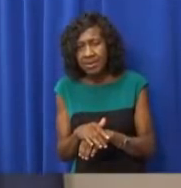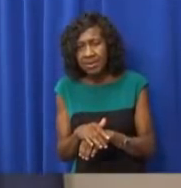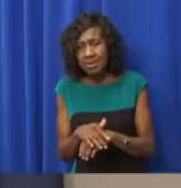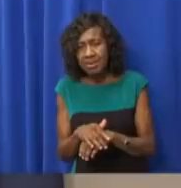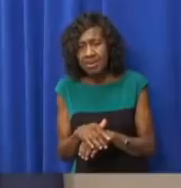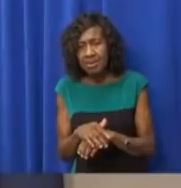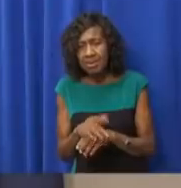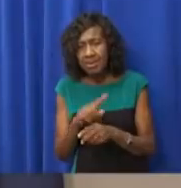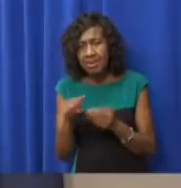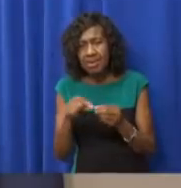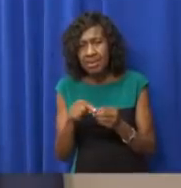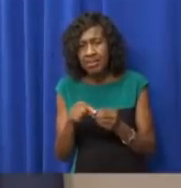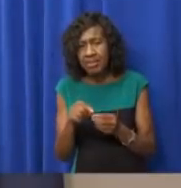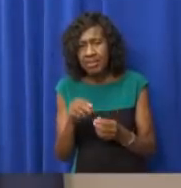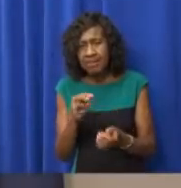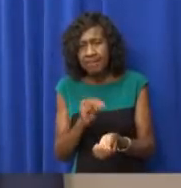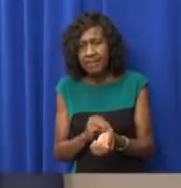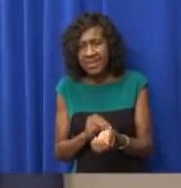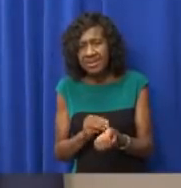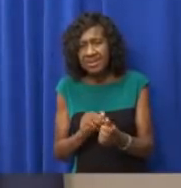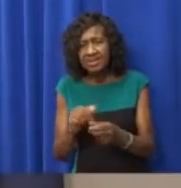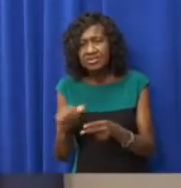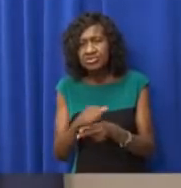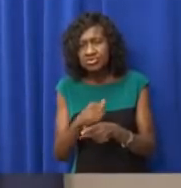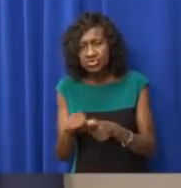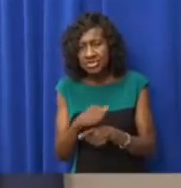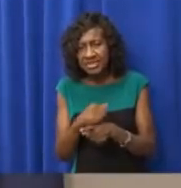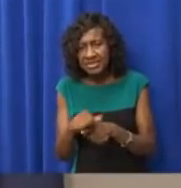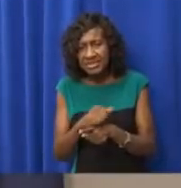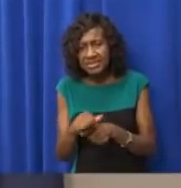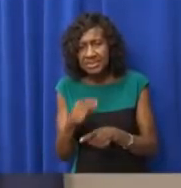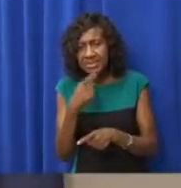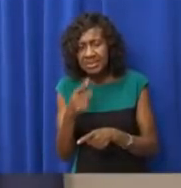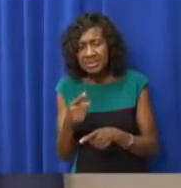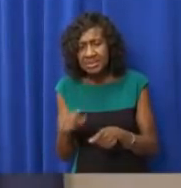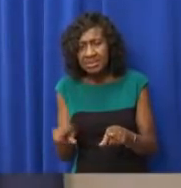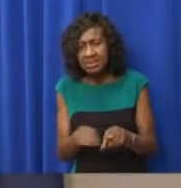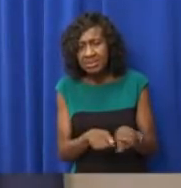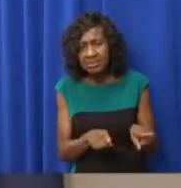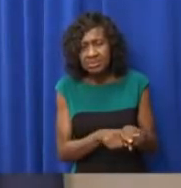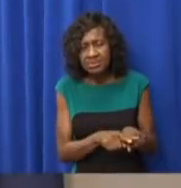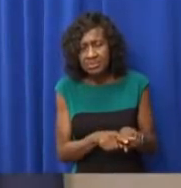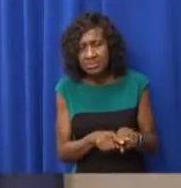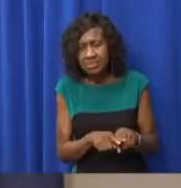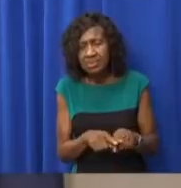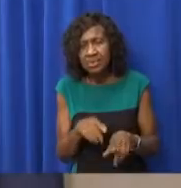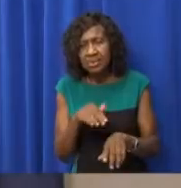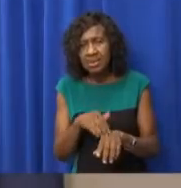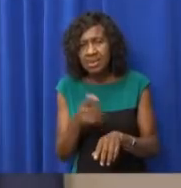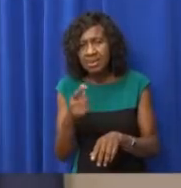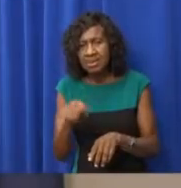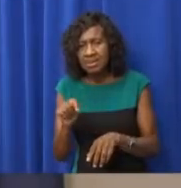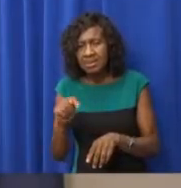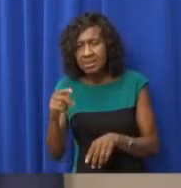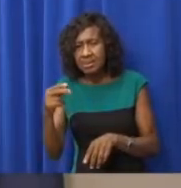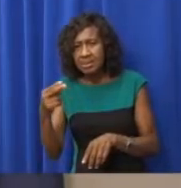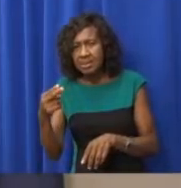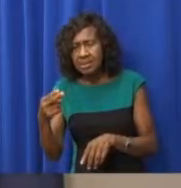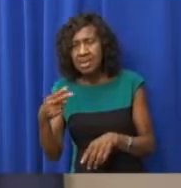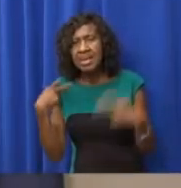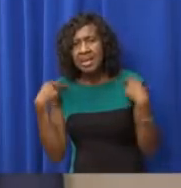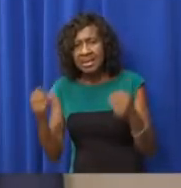about medical training and so forth, that there's also that at the HCCI, El